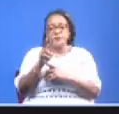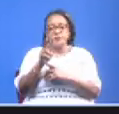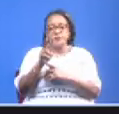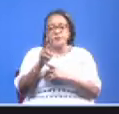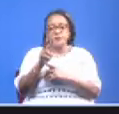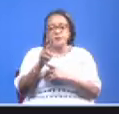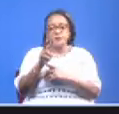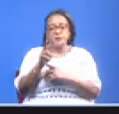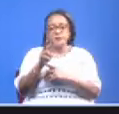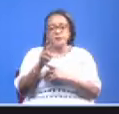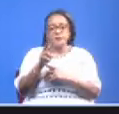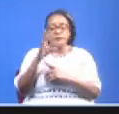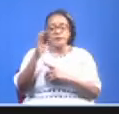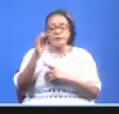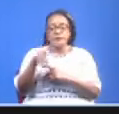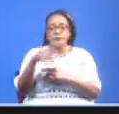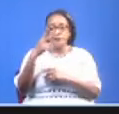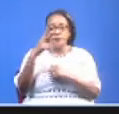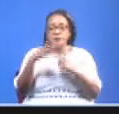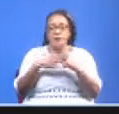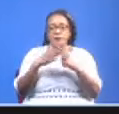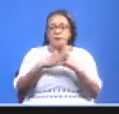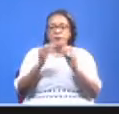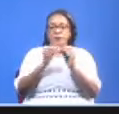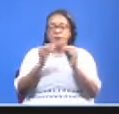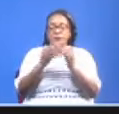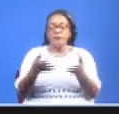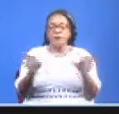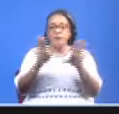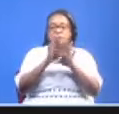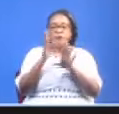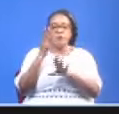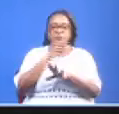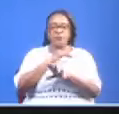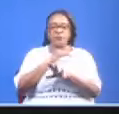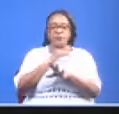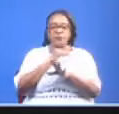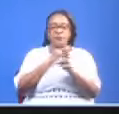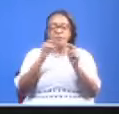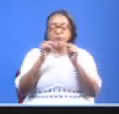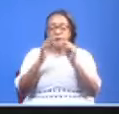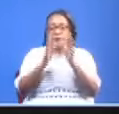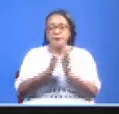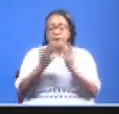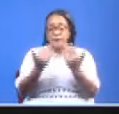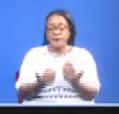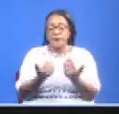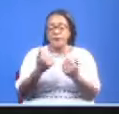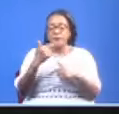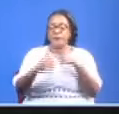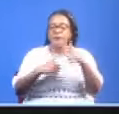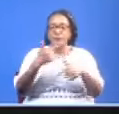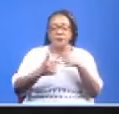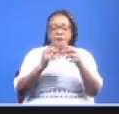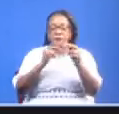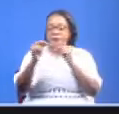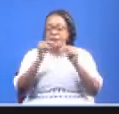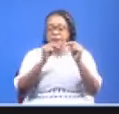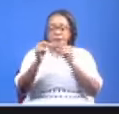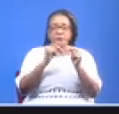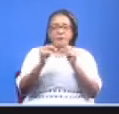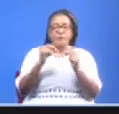first week of the COP29 climate summit has come to a close, and negotiators are still burning the midnight oil to conclude the